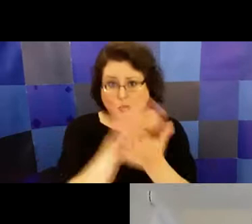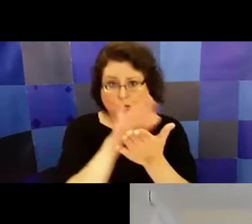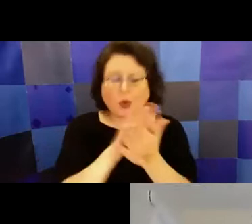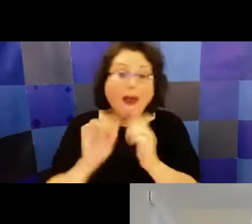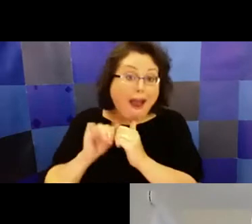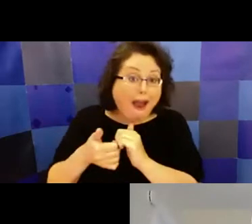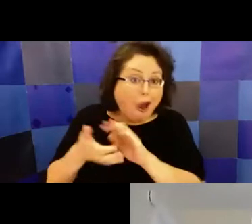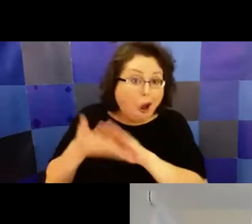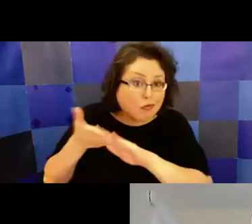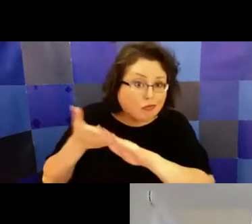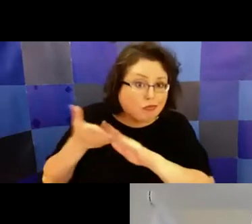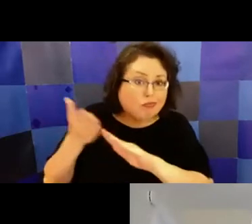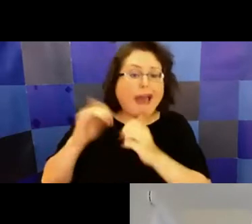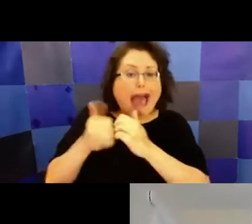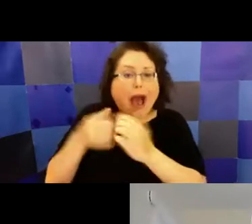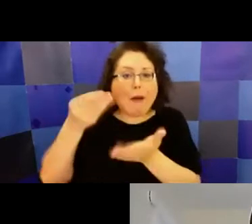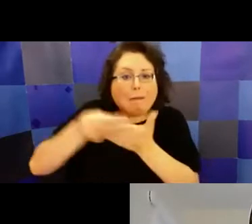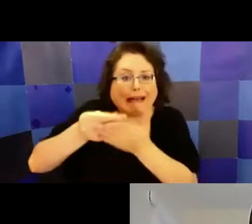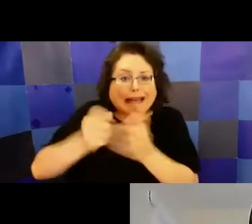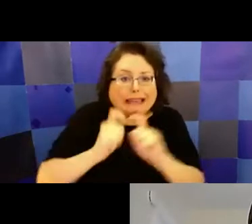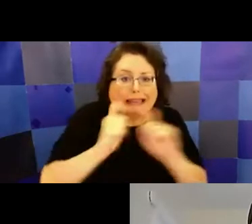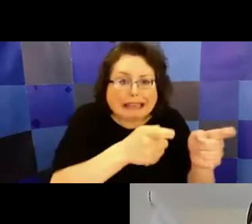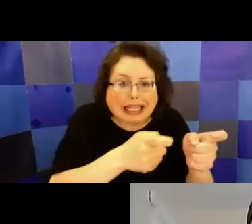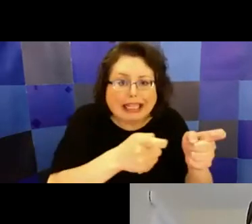they're funded, how they're